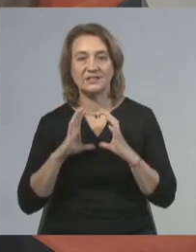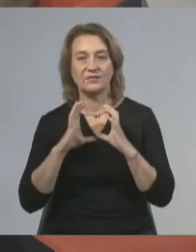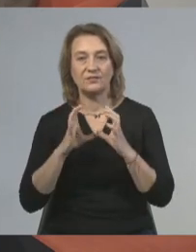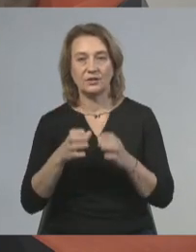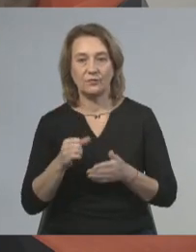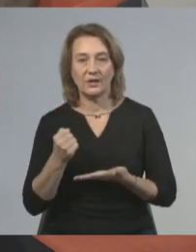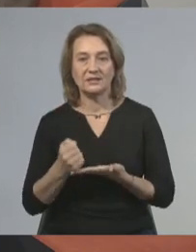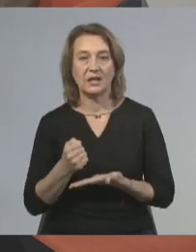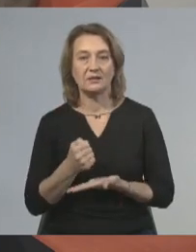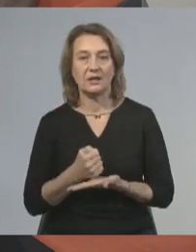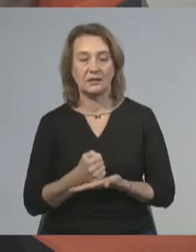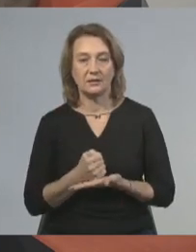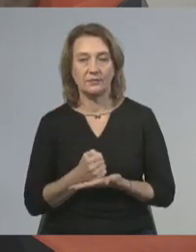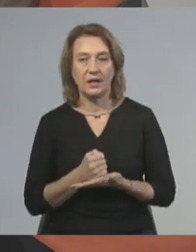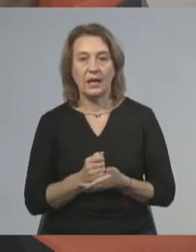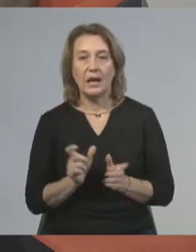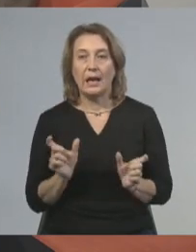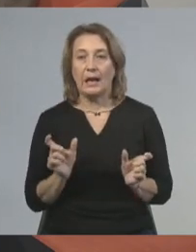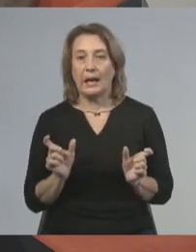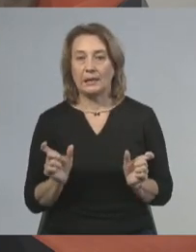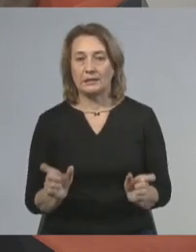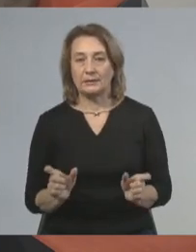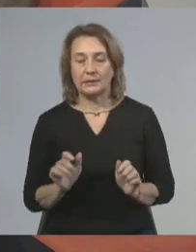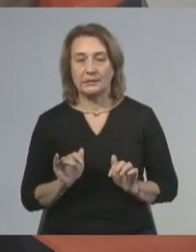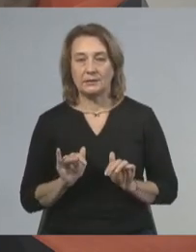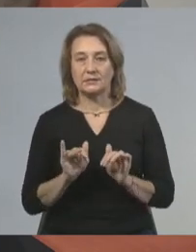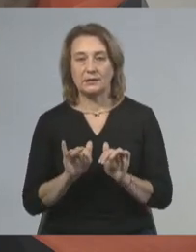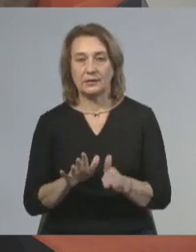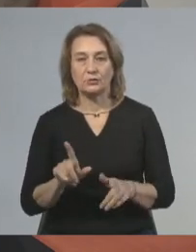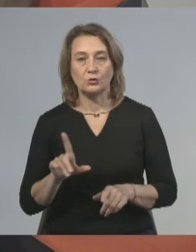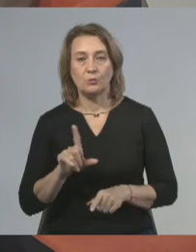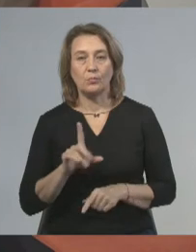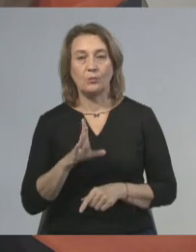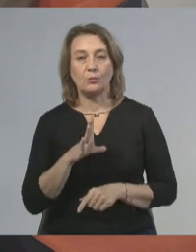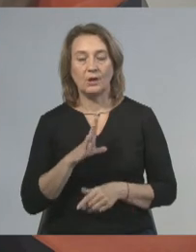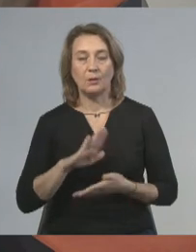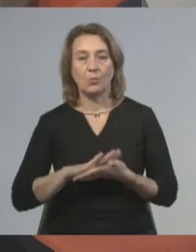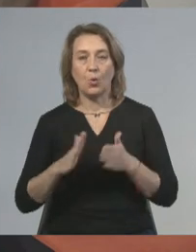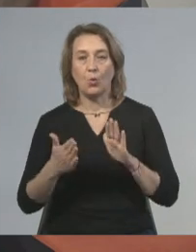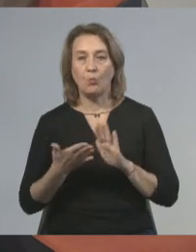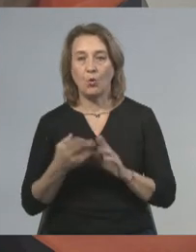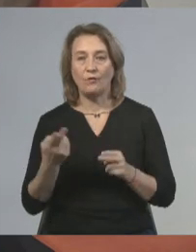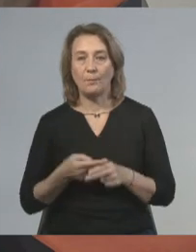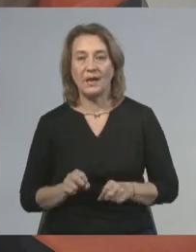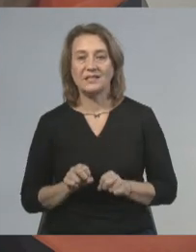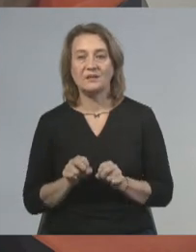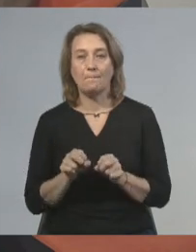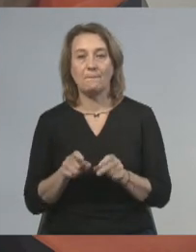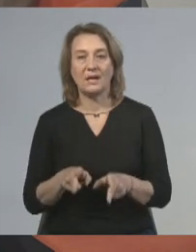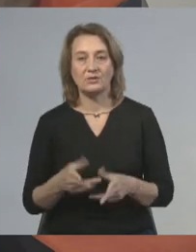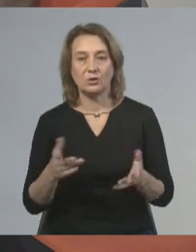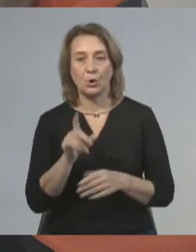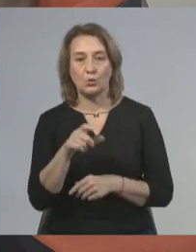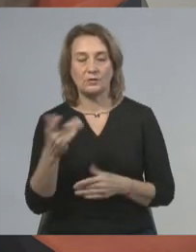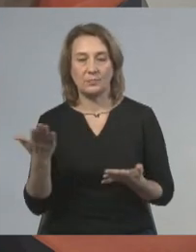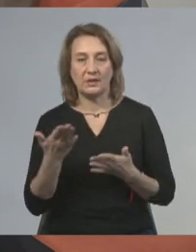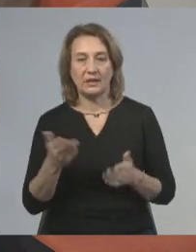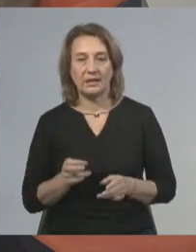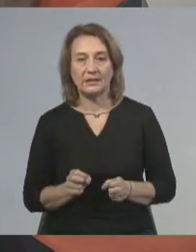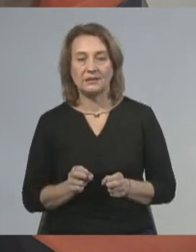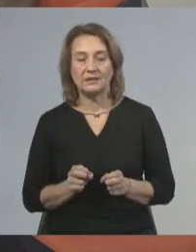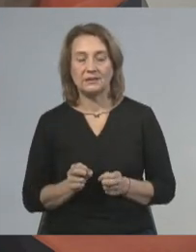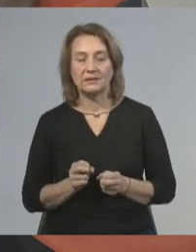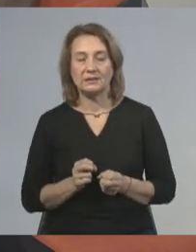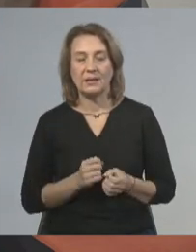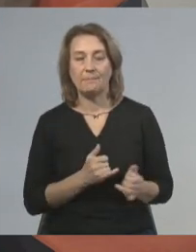world standards and given the lock down measures to cut to provide safe conditions both for voters and